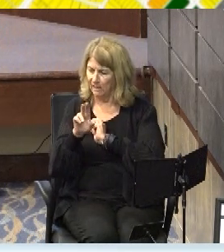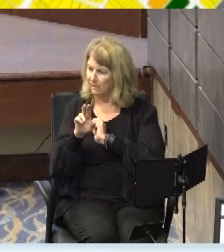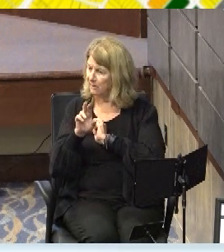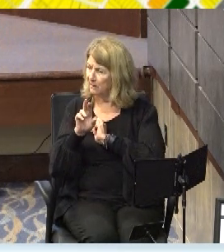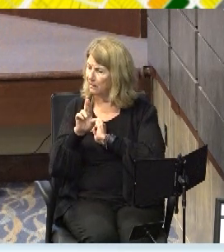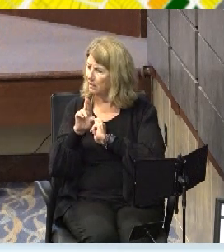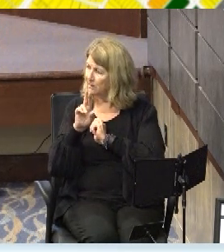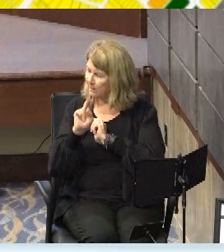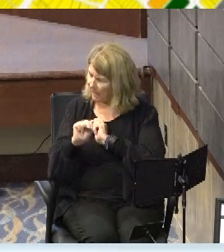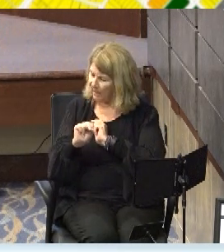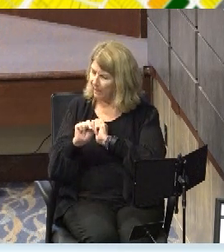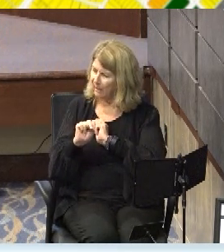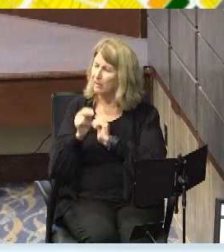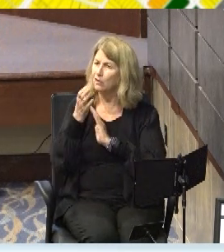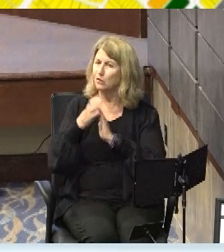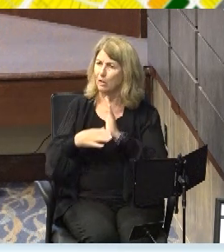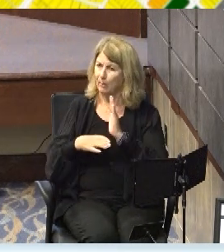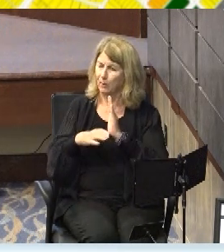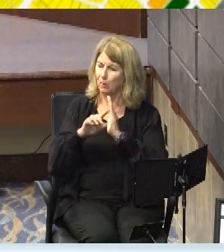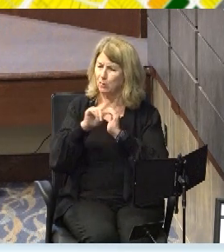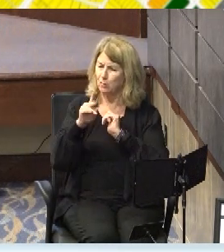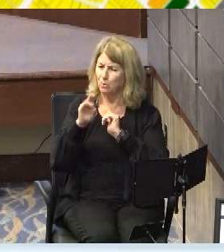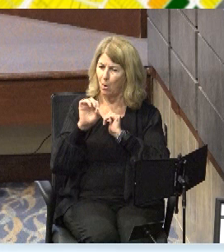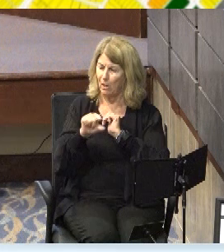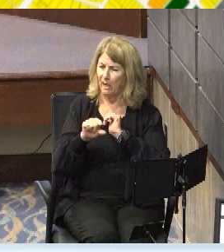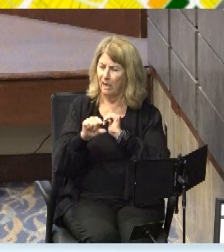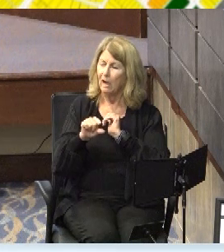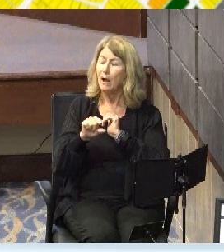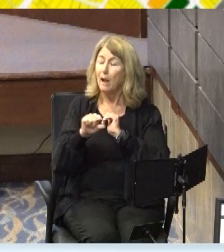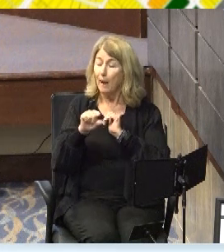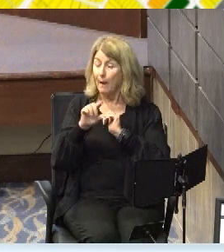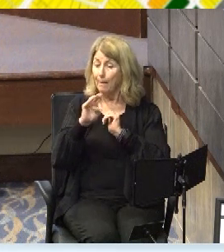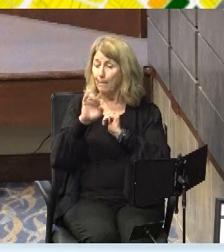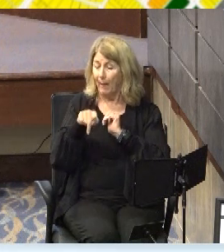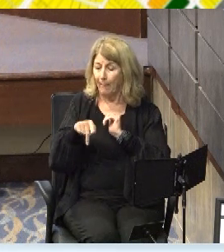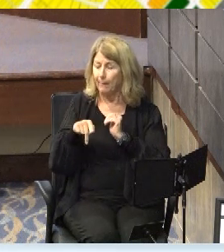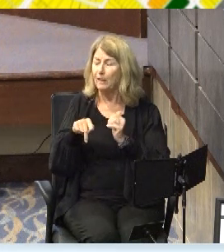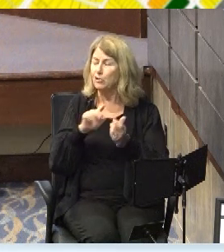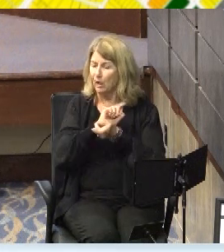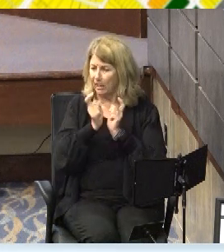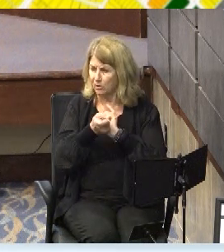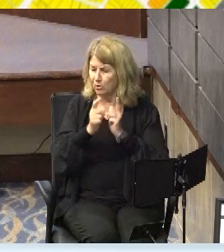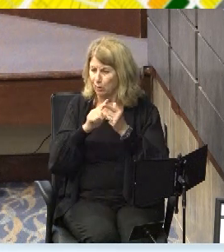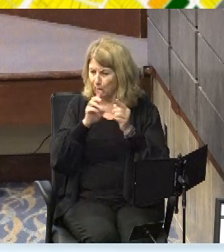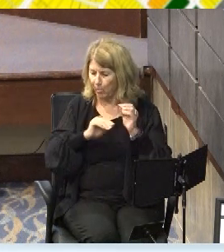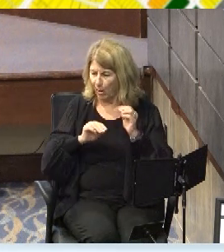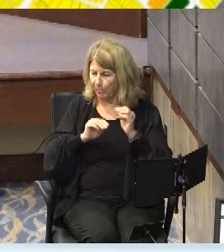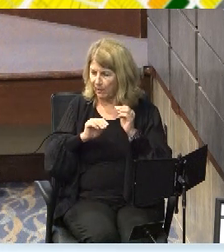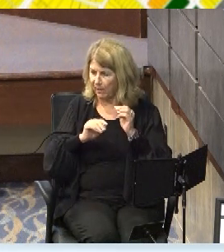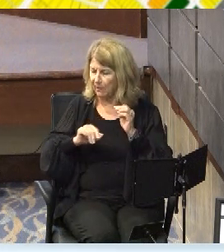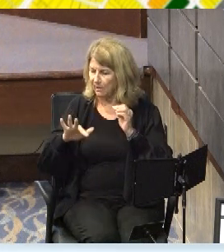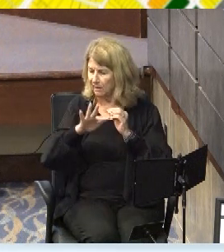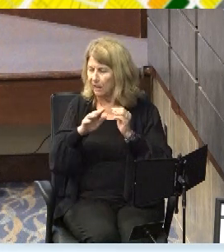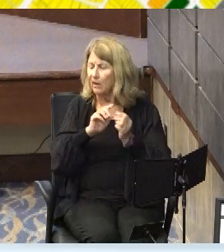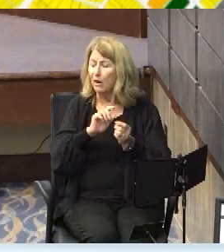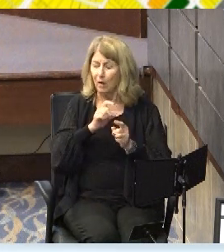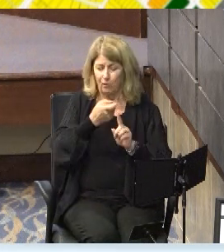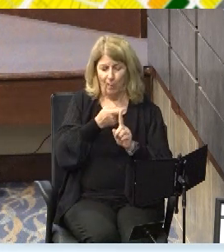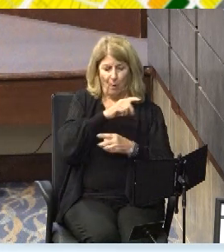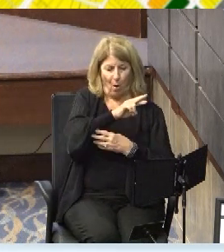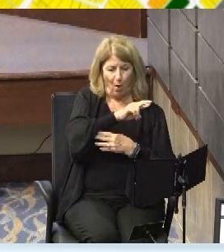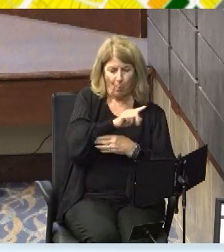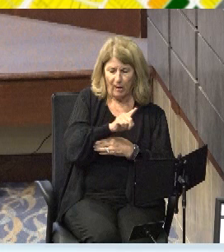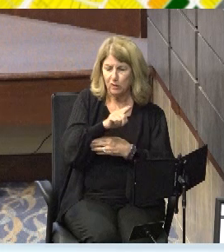28 Zoning of the Code, providing that the zoning map shall be changed so that certain property described above shall be changed from R2 to O1 or